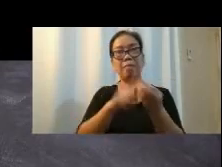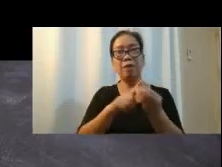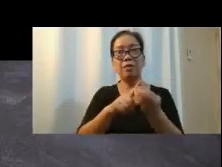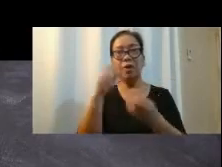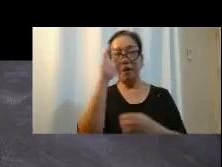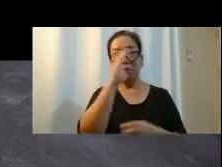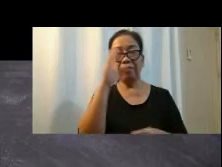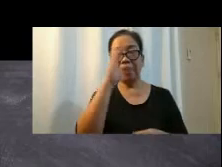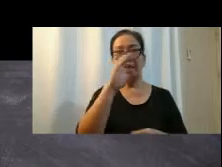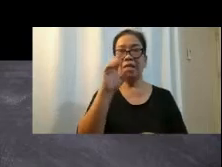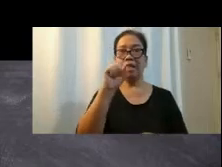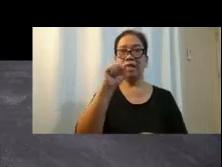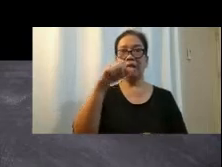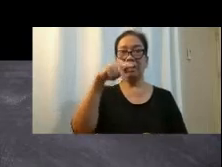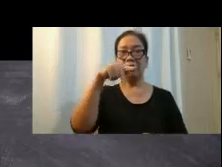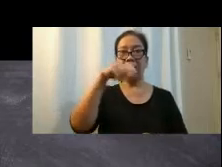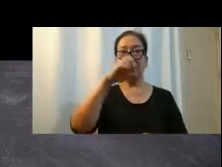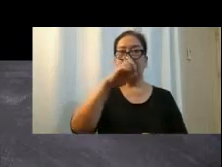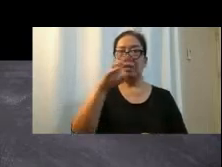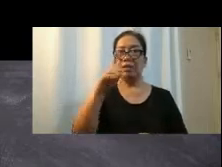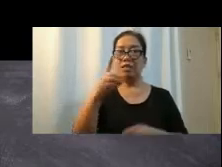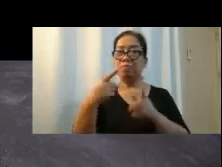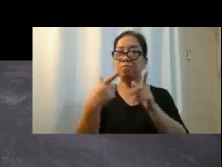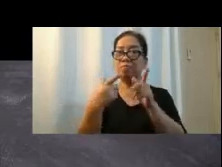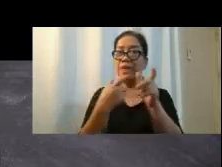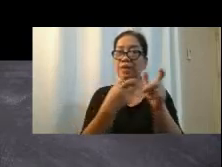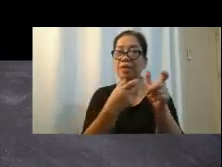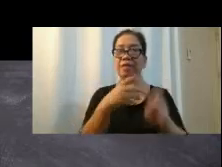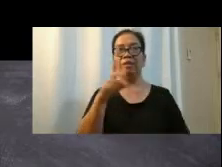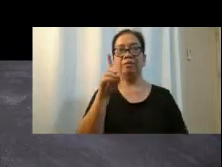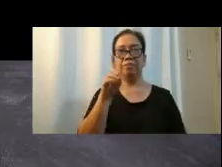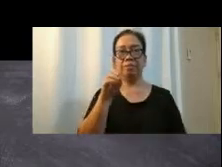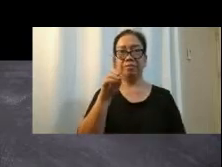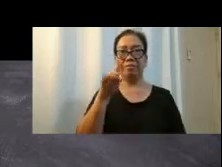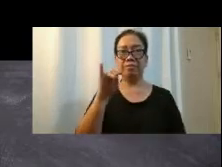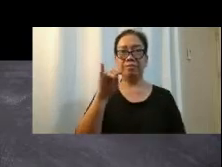learn about finding the speed,